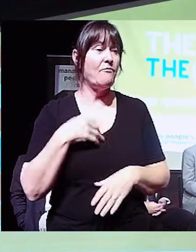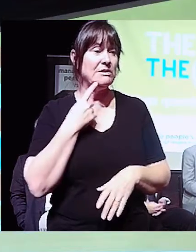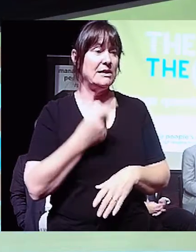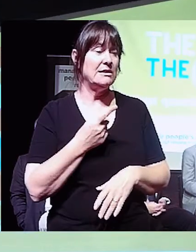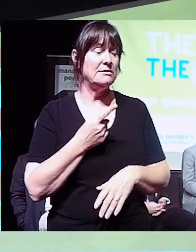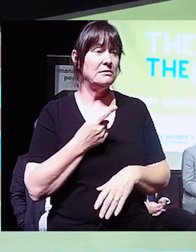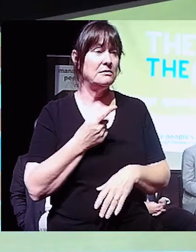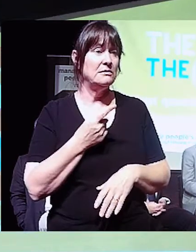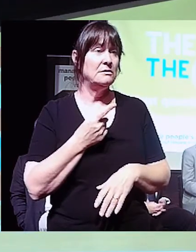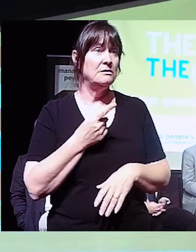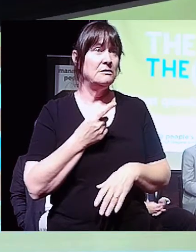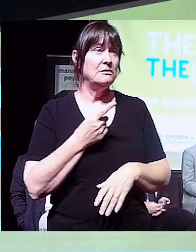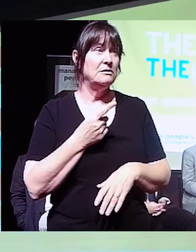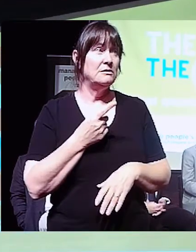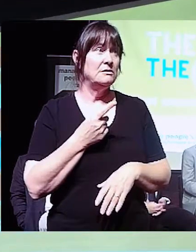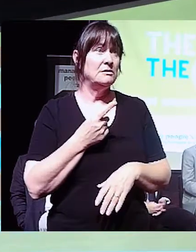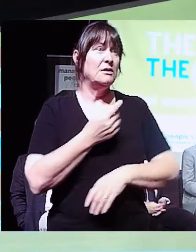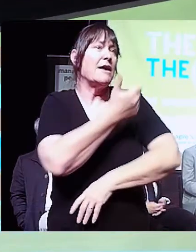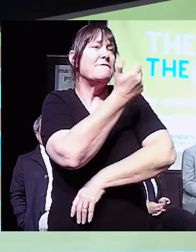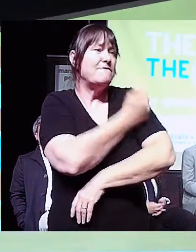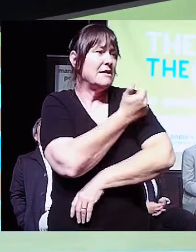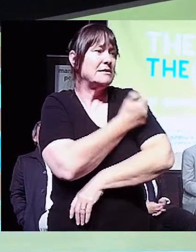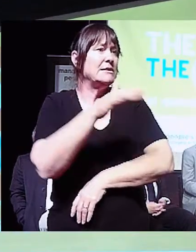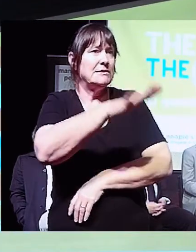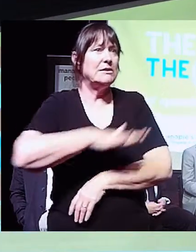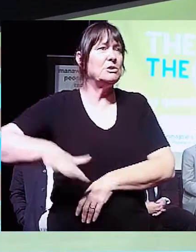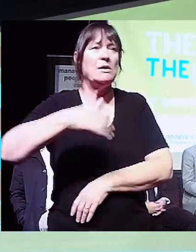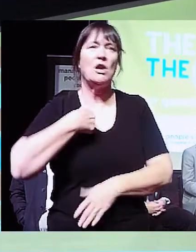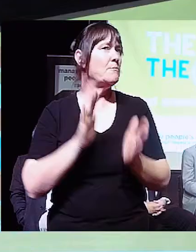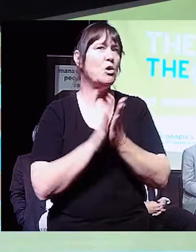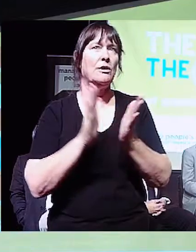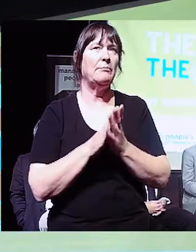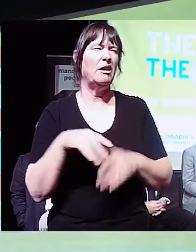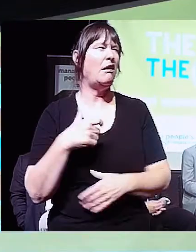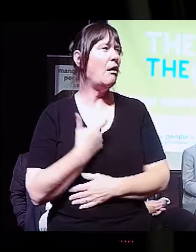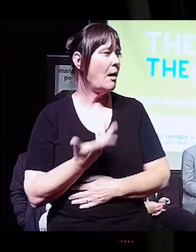pushing towards some kind of vaccine scenario. I'm not happy about that.